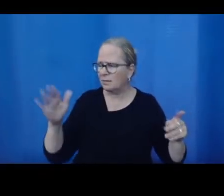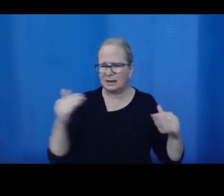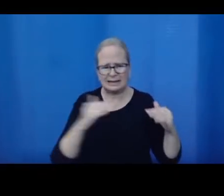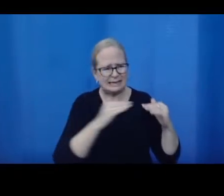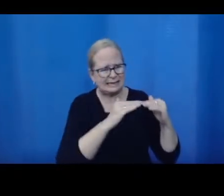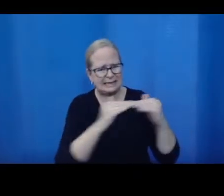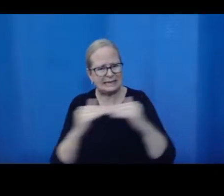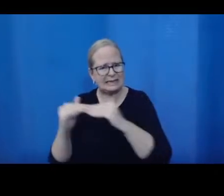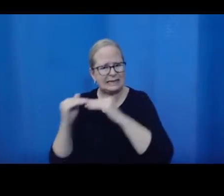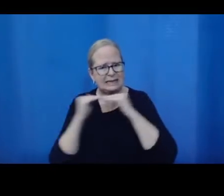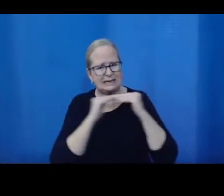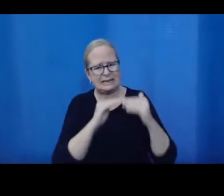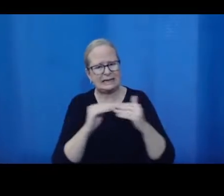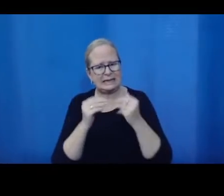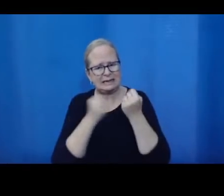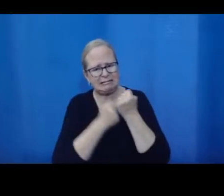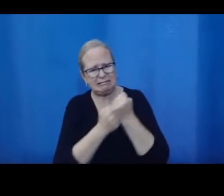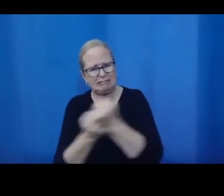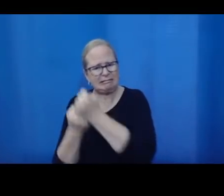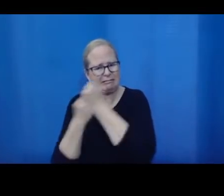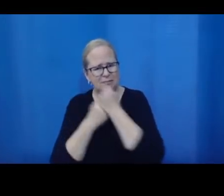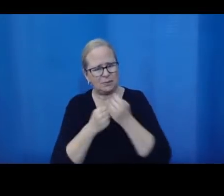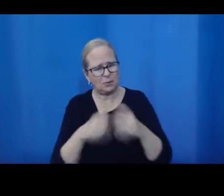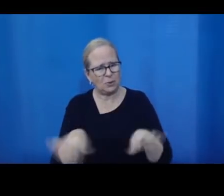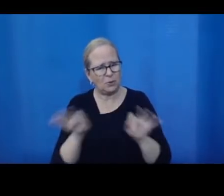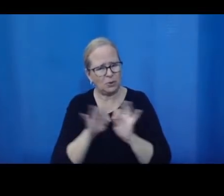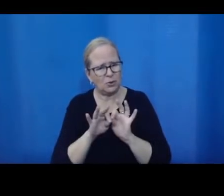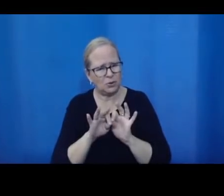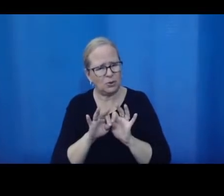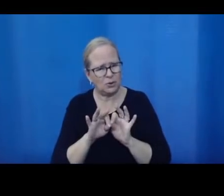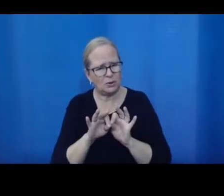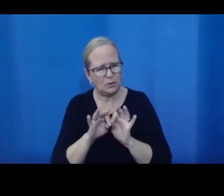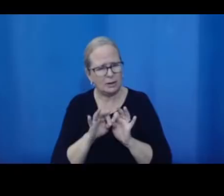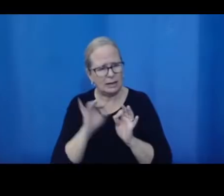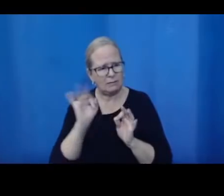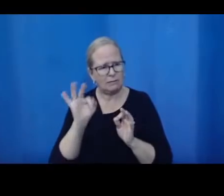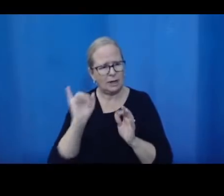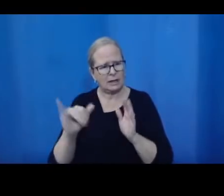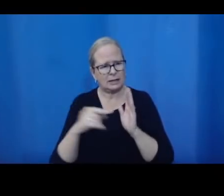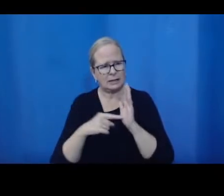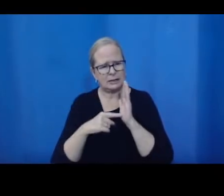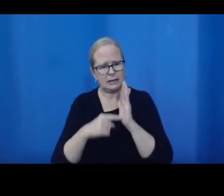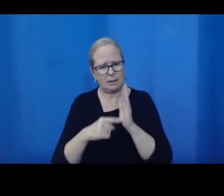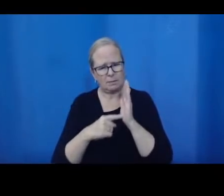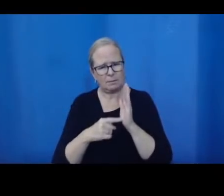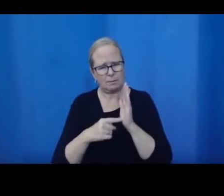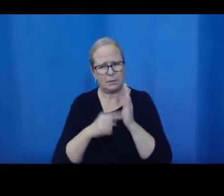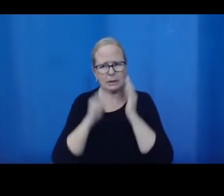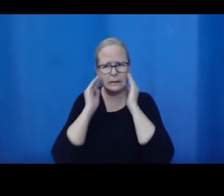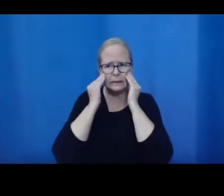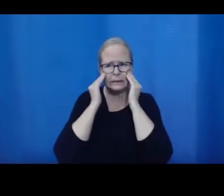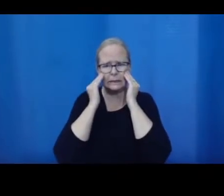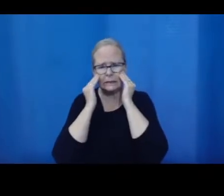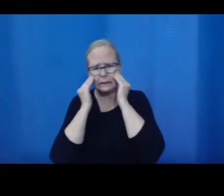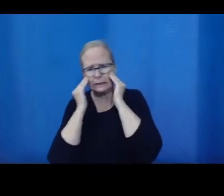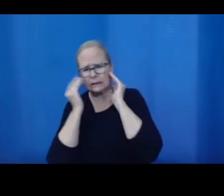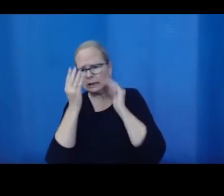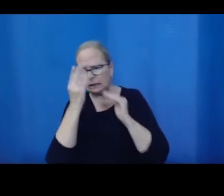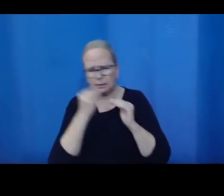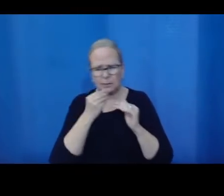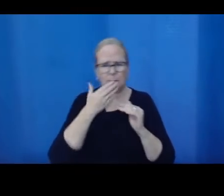described before, the sleep, the worry, the stress, the nightmares, all the things start to kind of show for